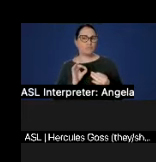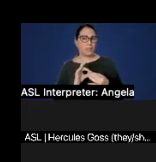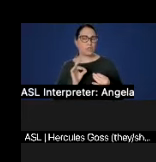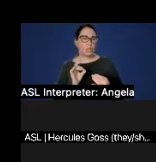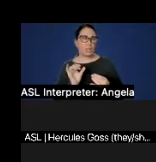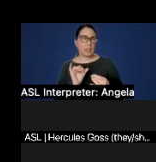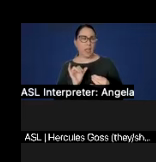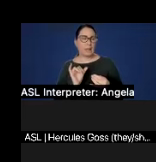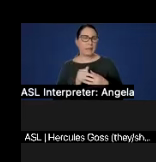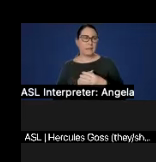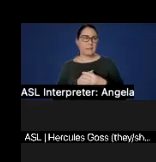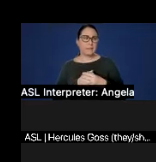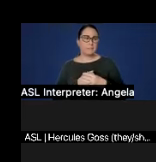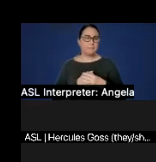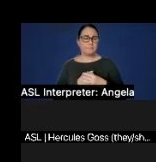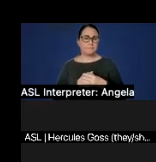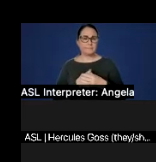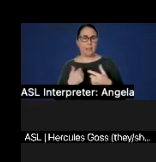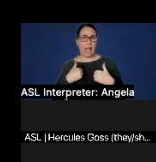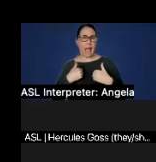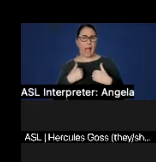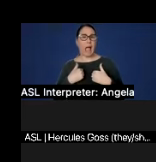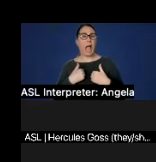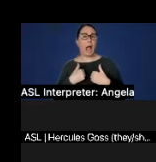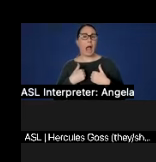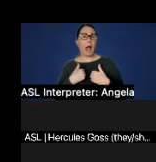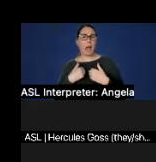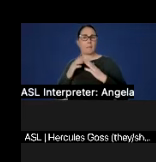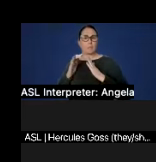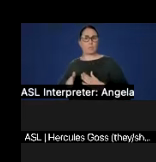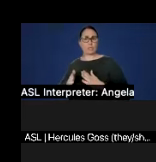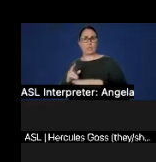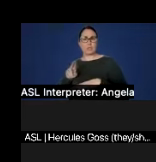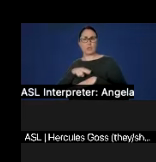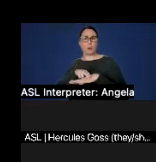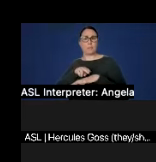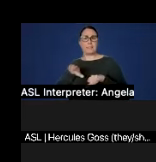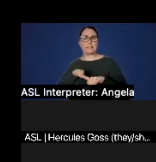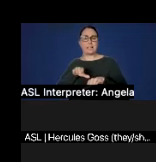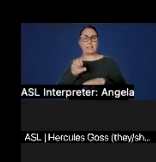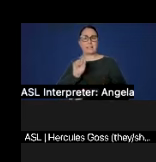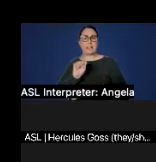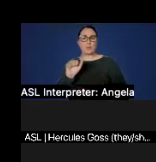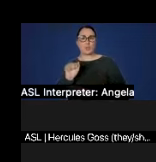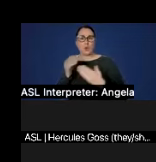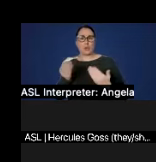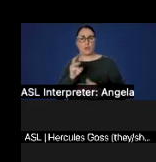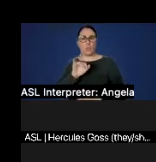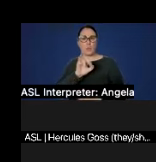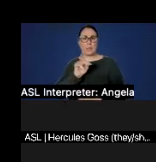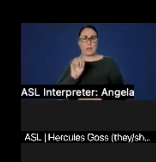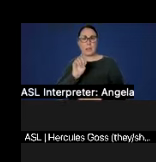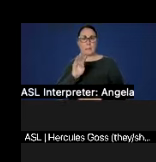I am the one that usually would do the sexual assault here in Winnebago.